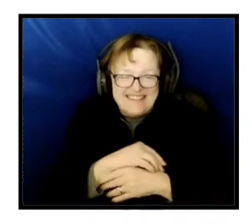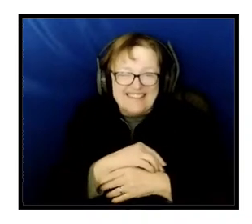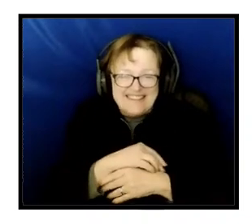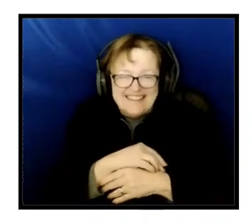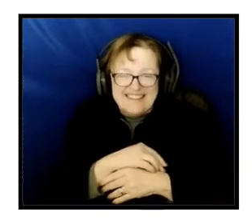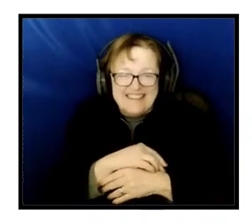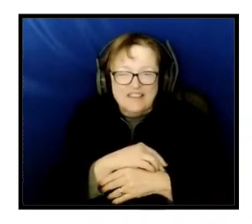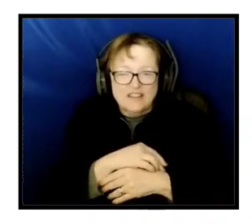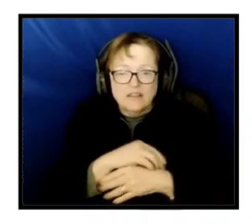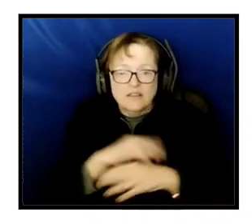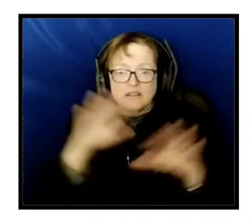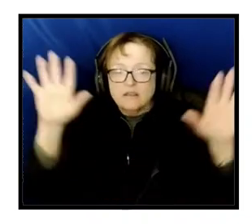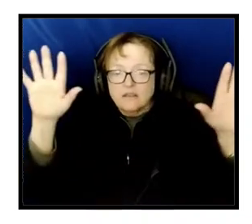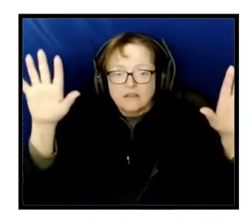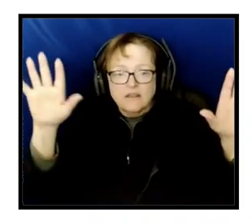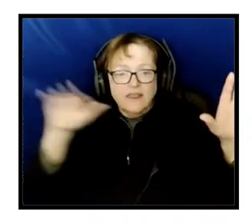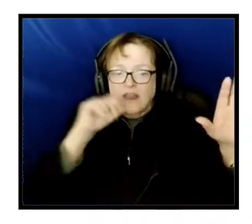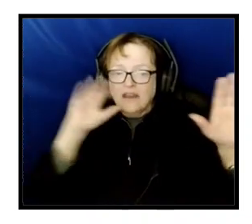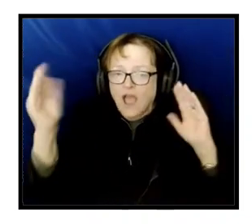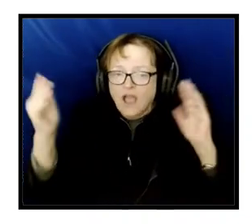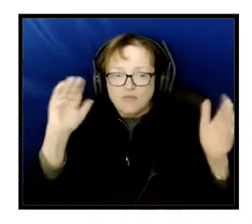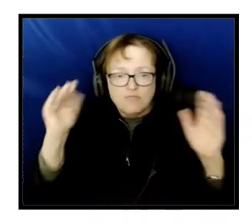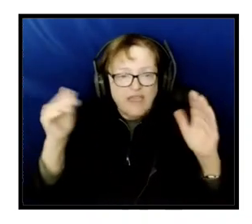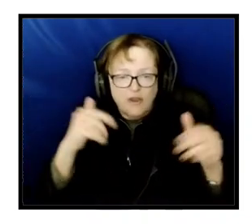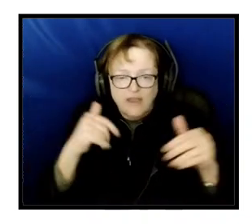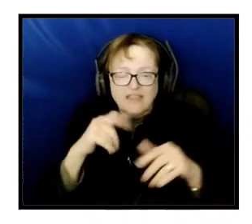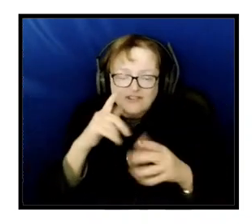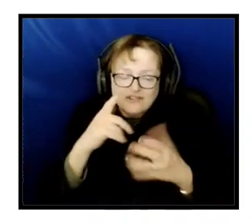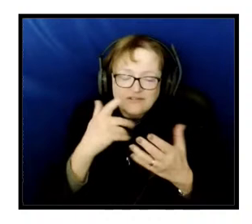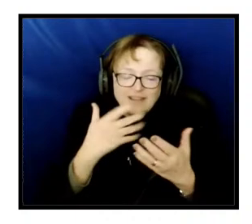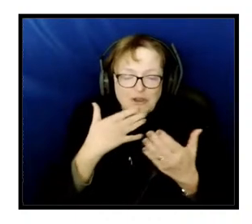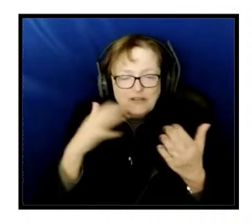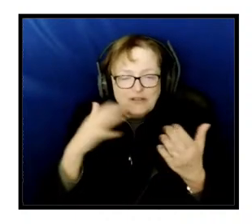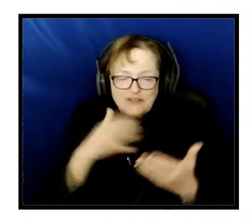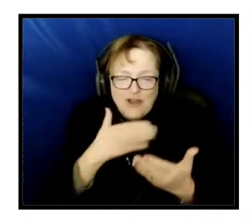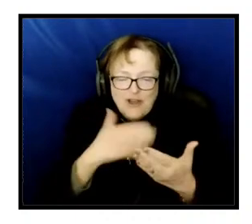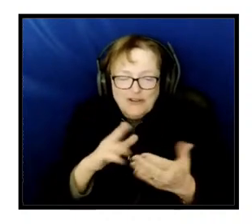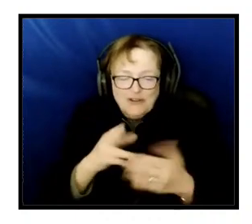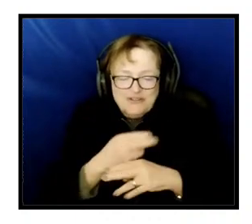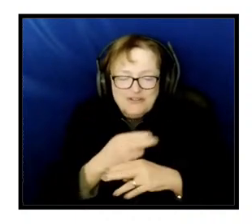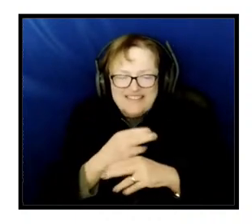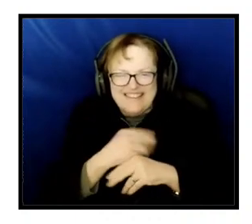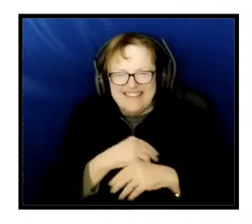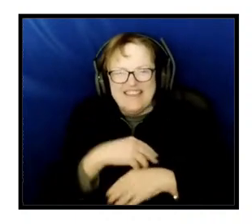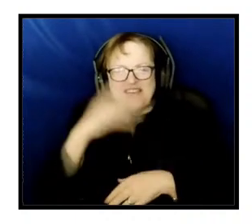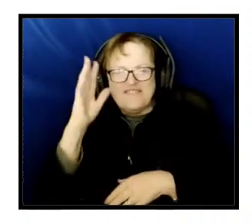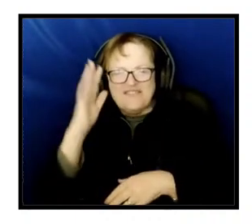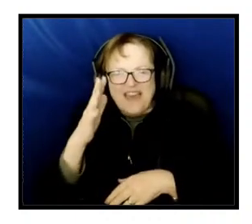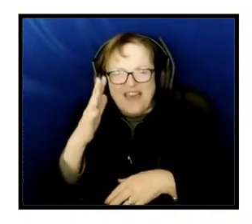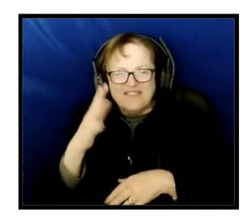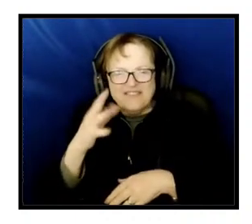is not comparing. This is not comparing as much, but we're doing our best. All right, let's try it again.